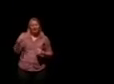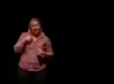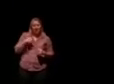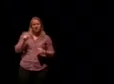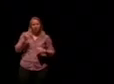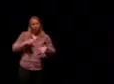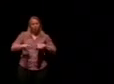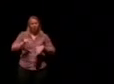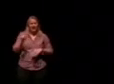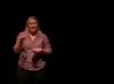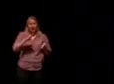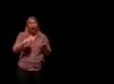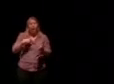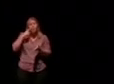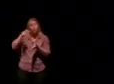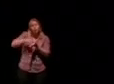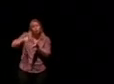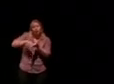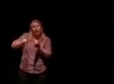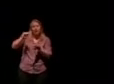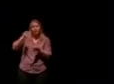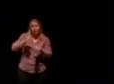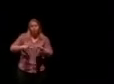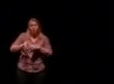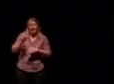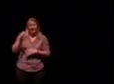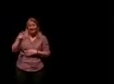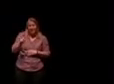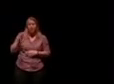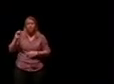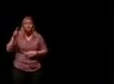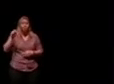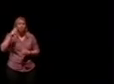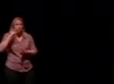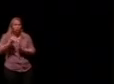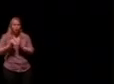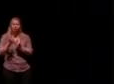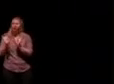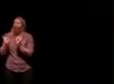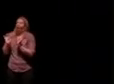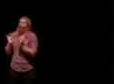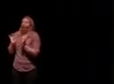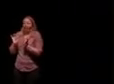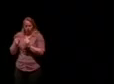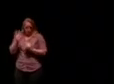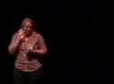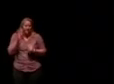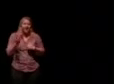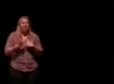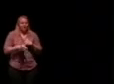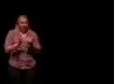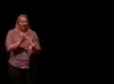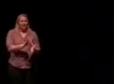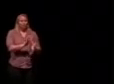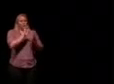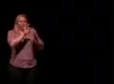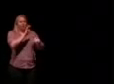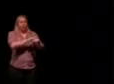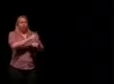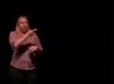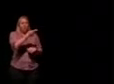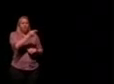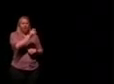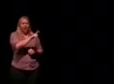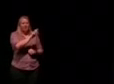and I, I'm going to write a Walking Dead story. Marcos is going to draw it. And it will be available exclusively on panelsyndicate